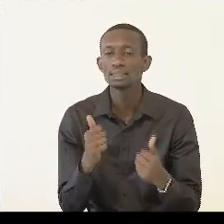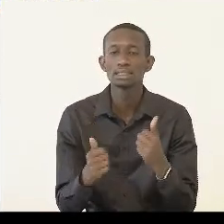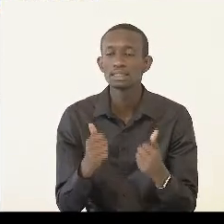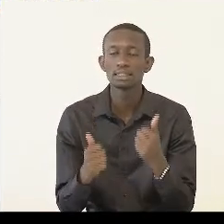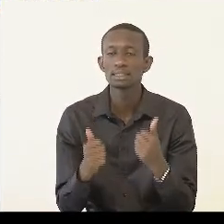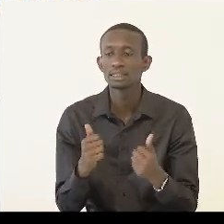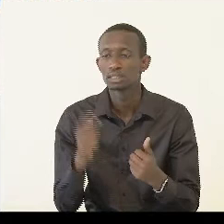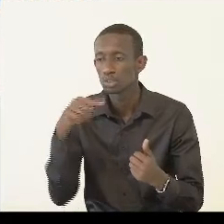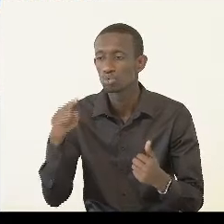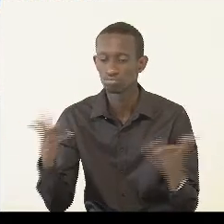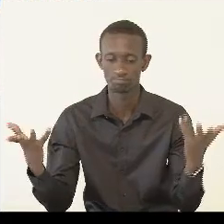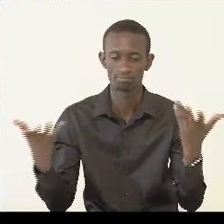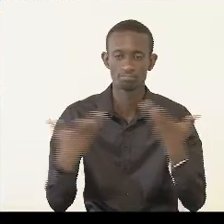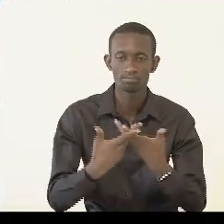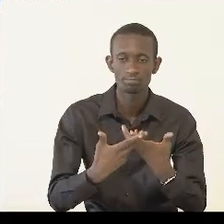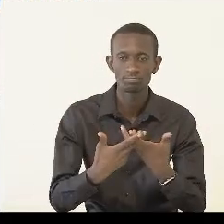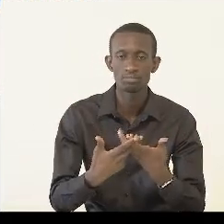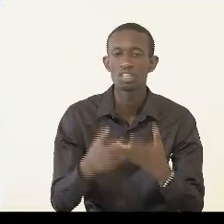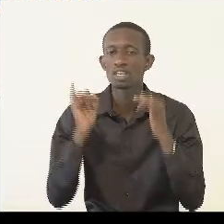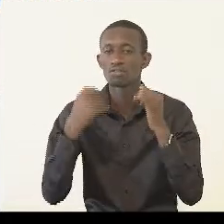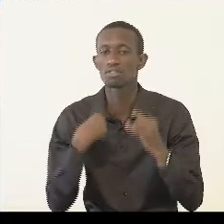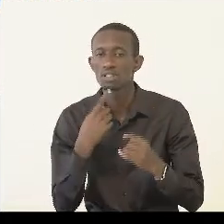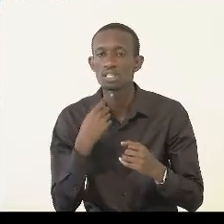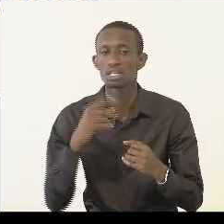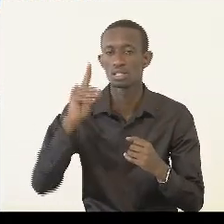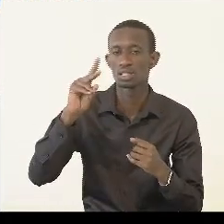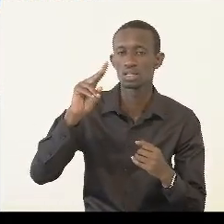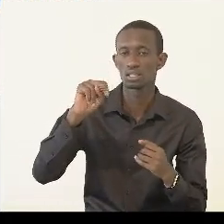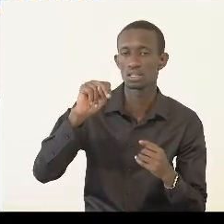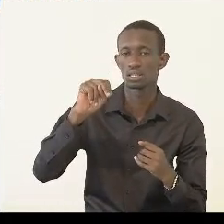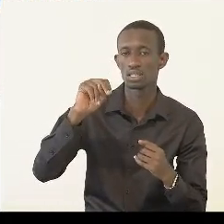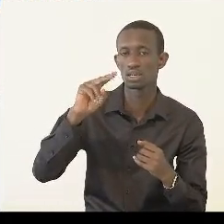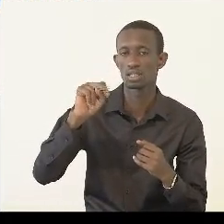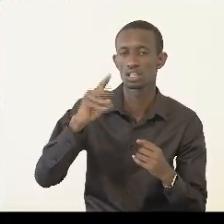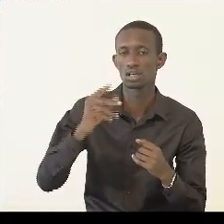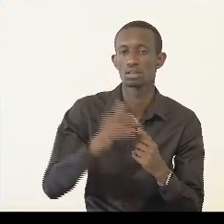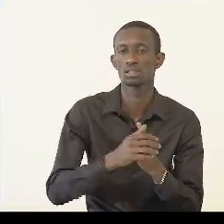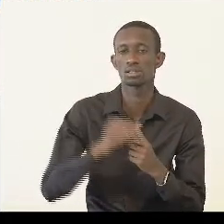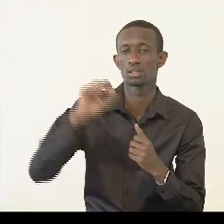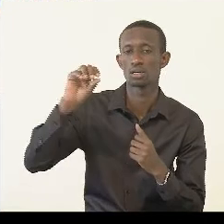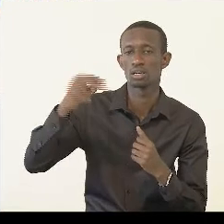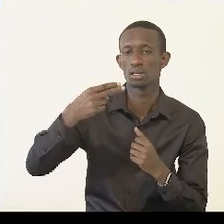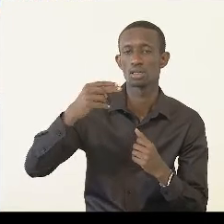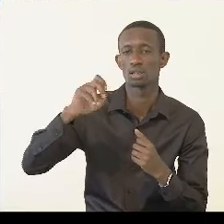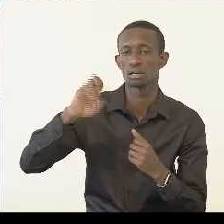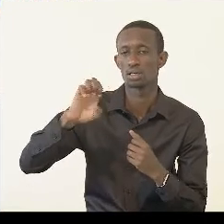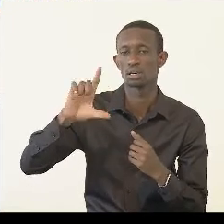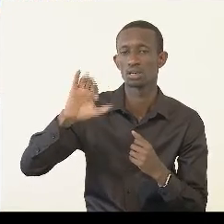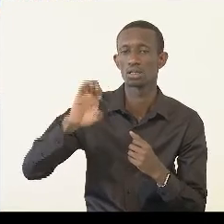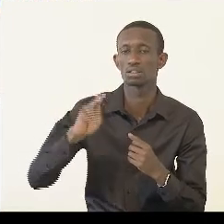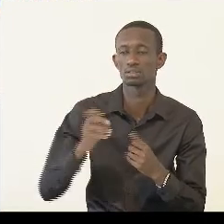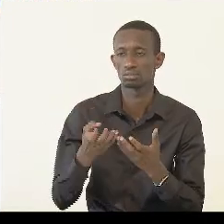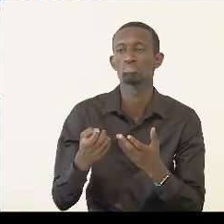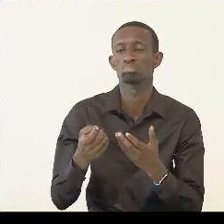match? When we say helicase, again, another enzyme, like we said before. So can we